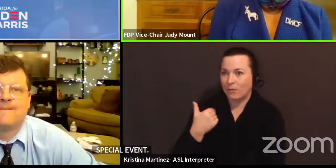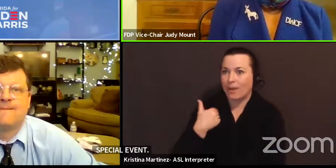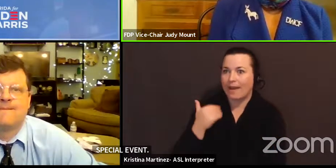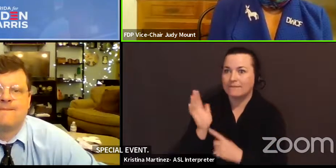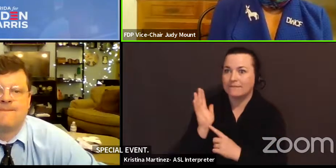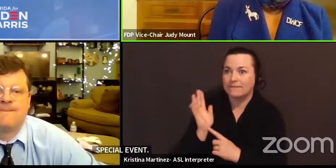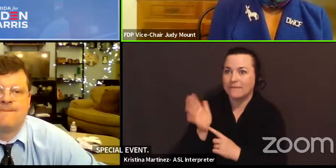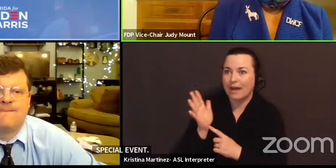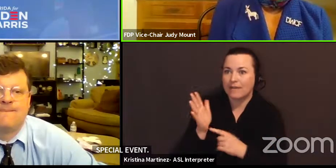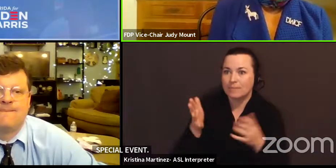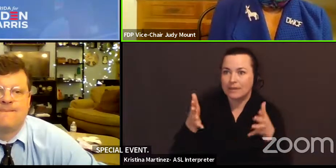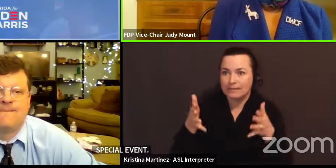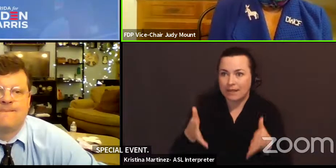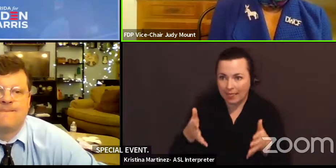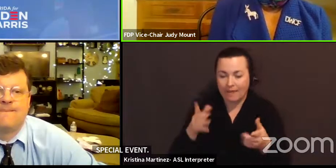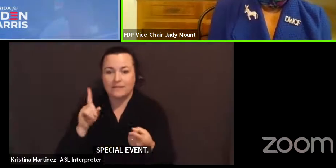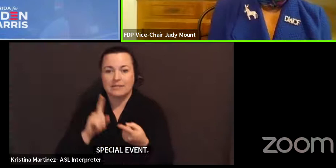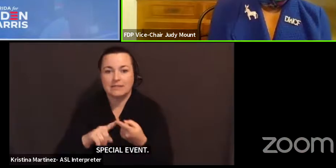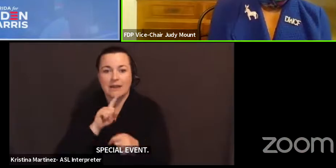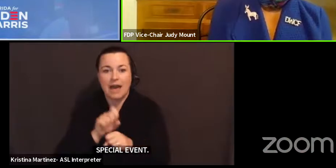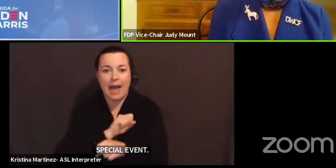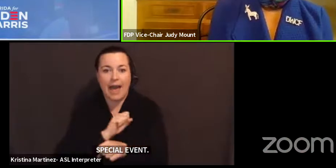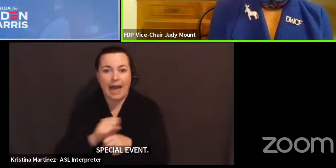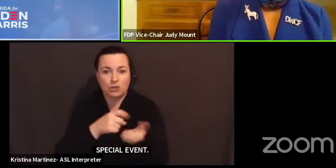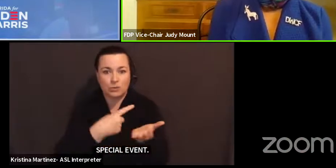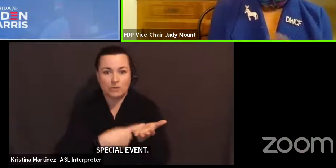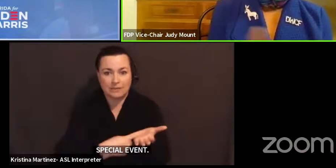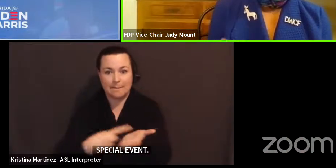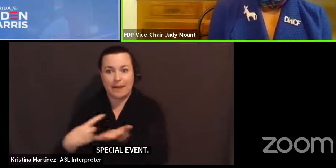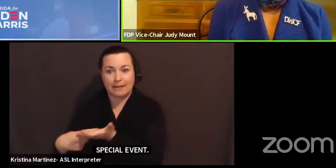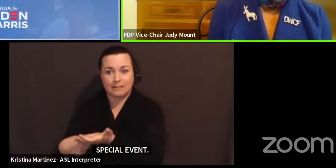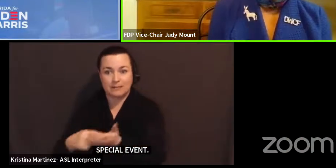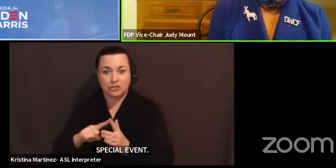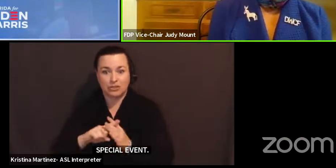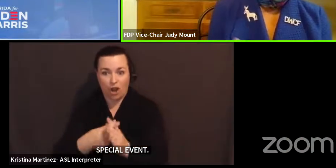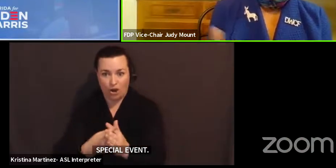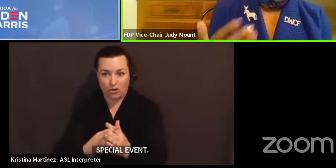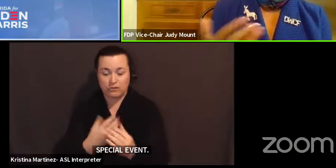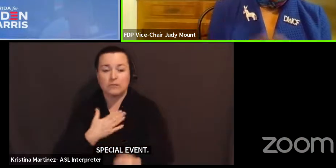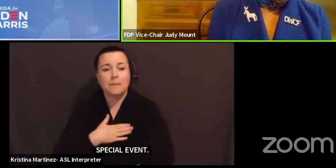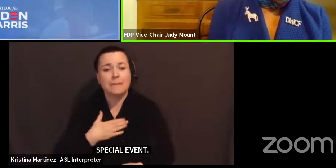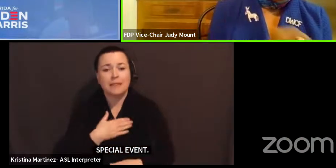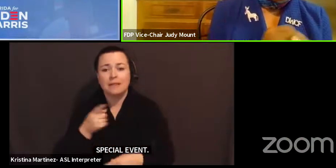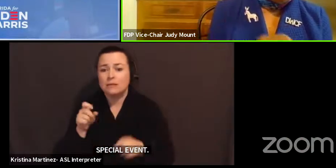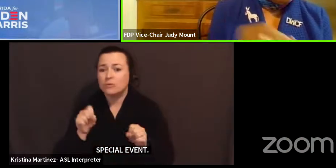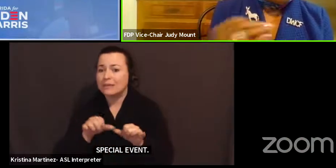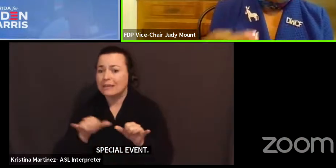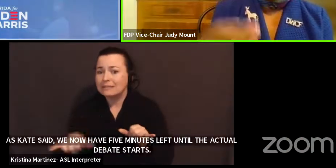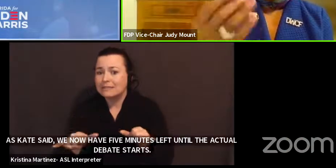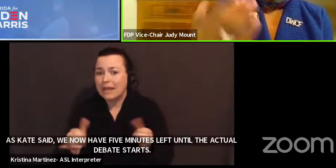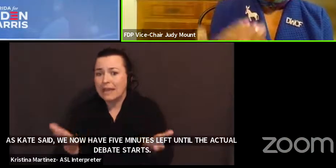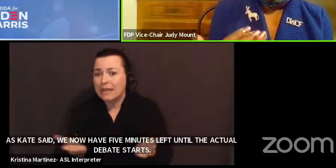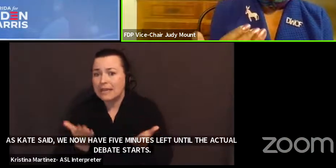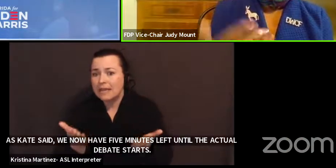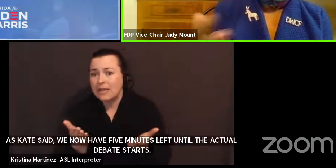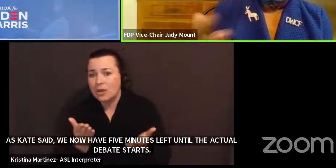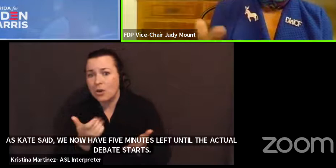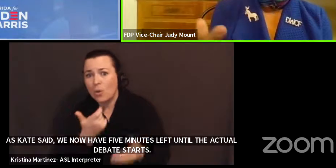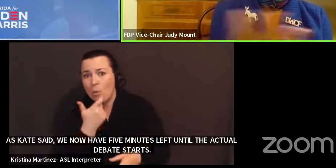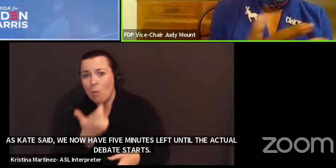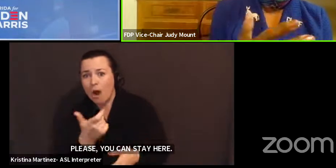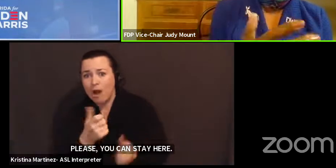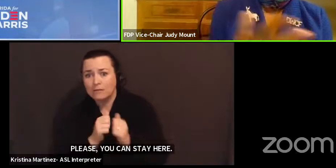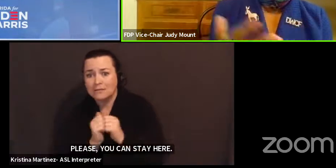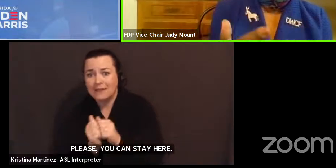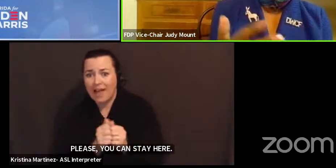left until the actual debate start. Please, you can stay here and we're going to